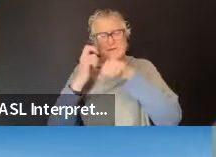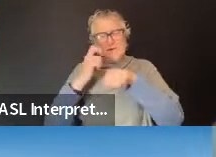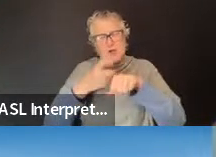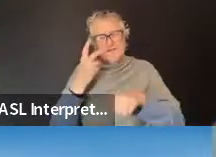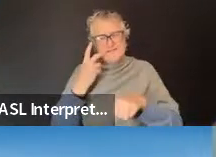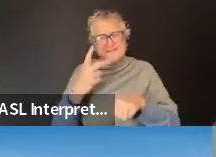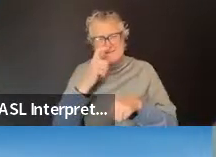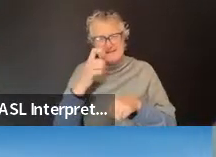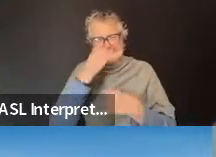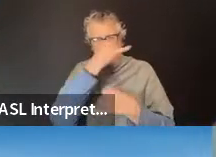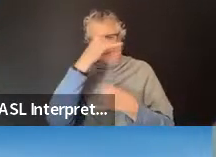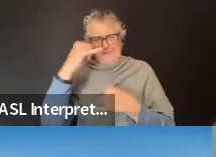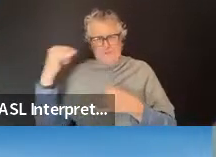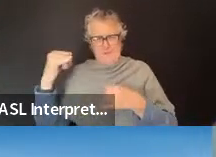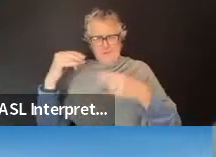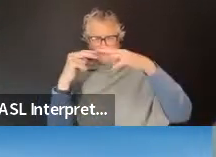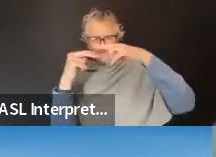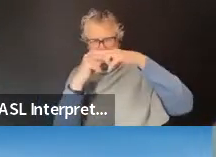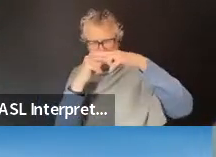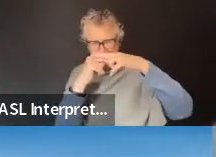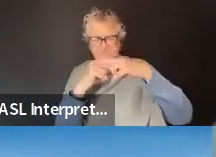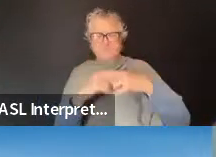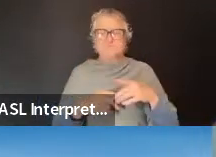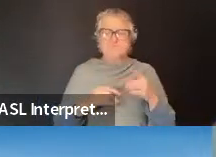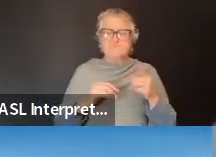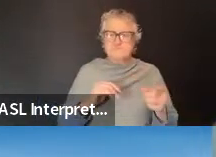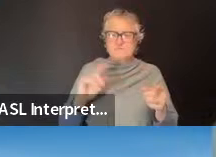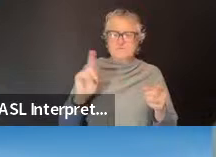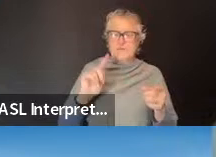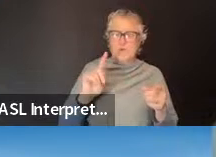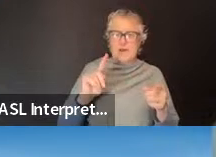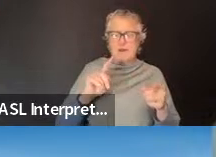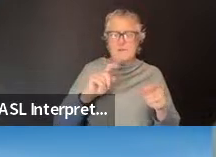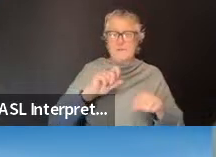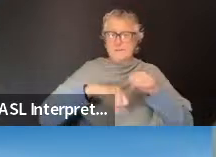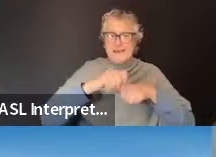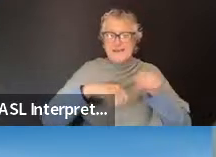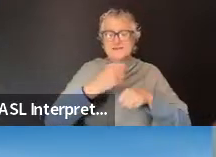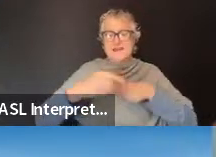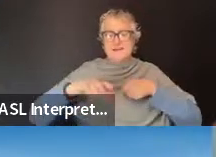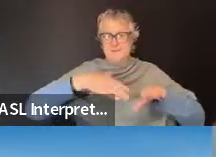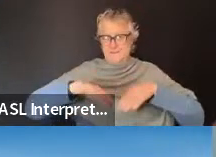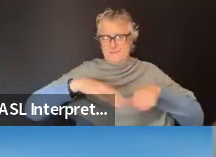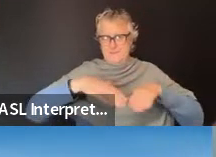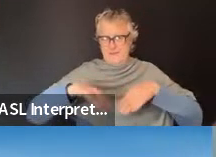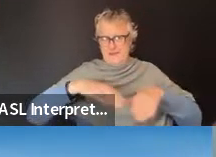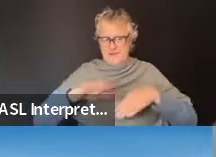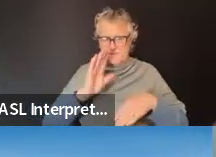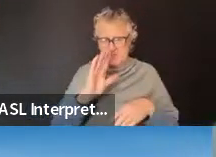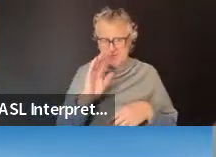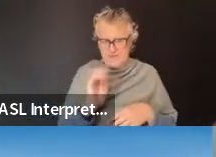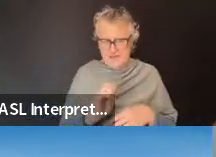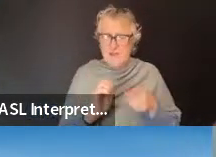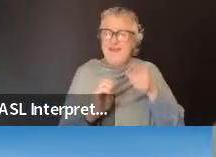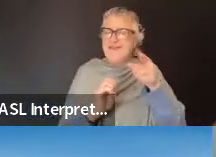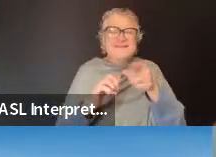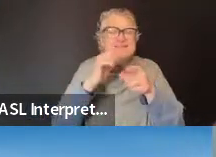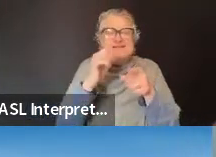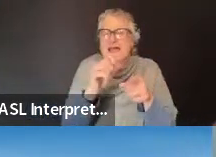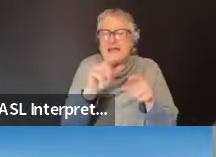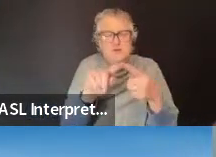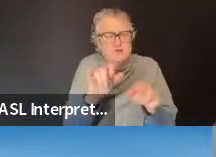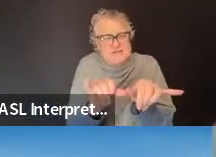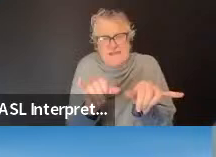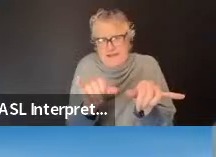where transit and bikes and peds would be in the double deck fixed option. Now, this is not to scale, but somewhere in that